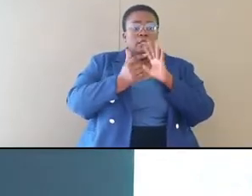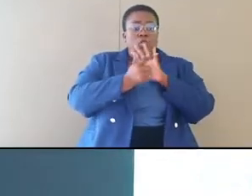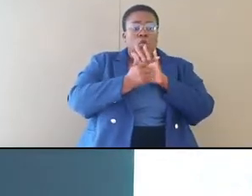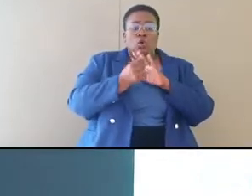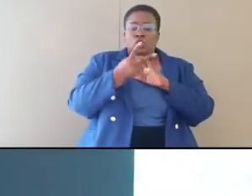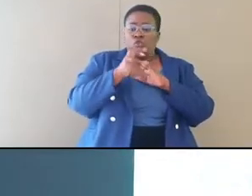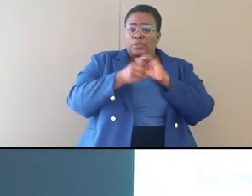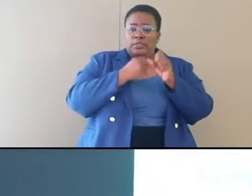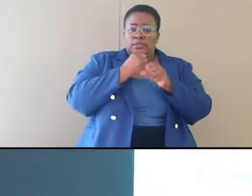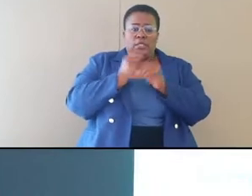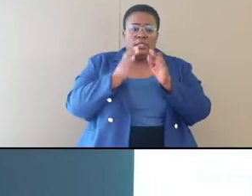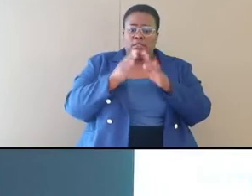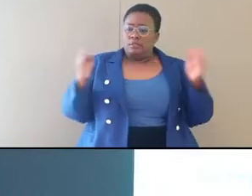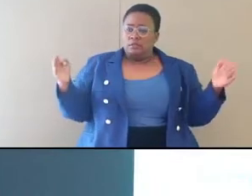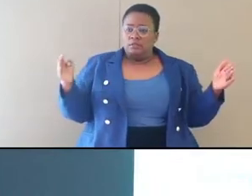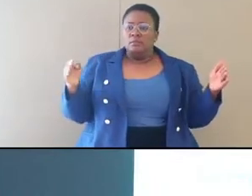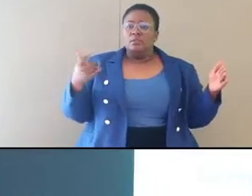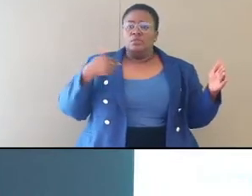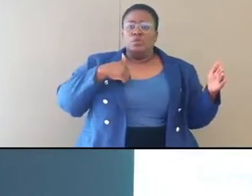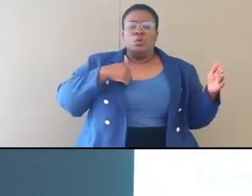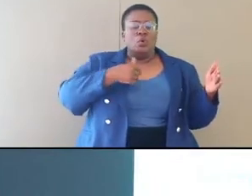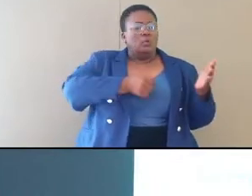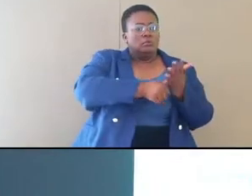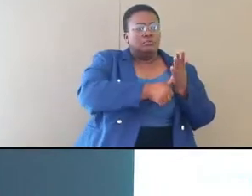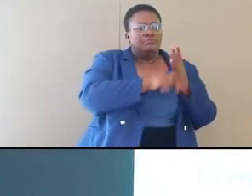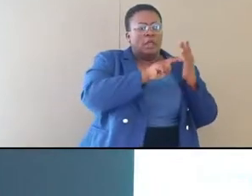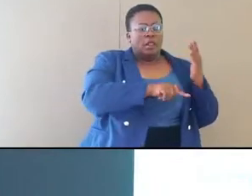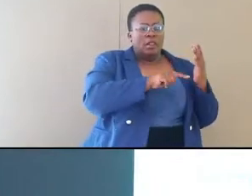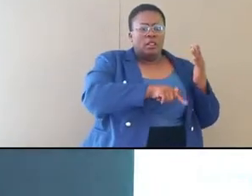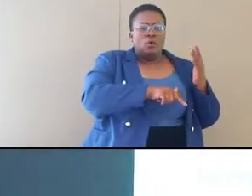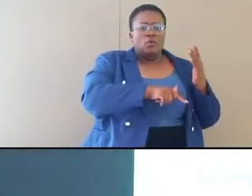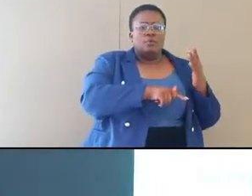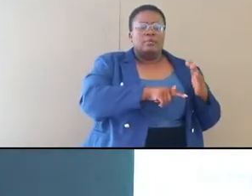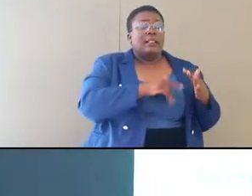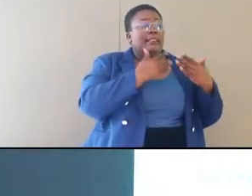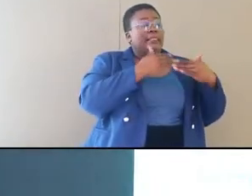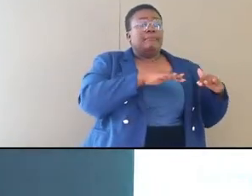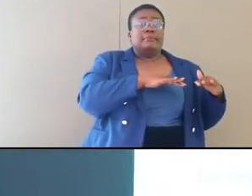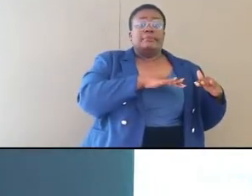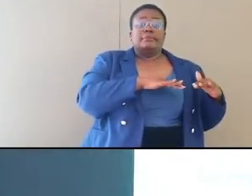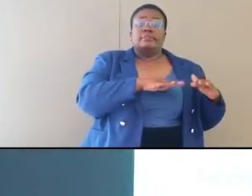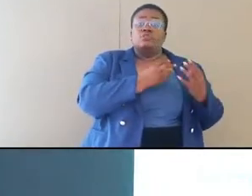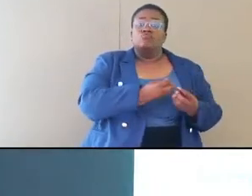currently the low value of the CSG is limiting children's right to social assistance.